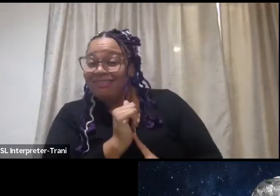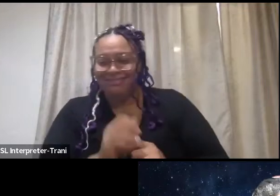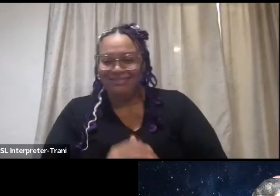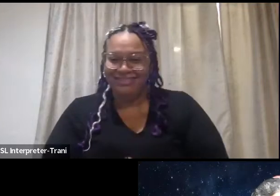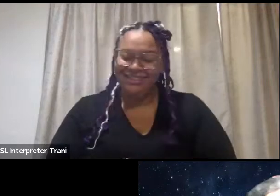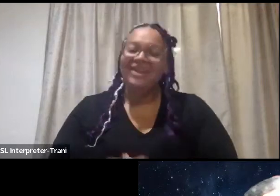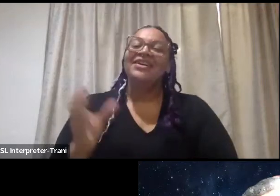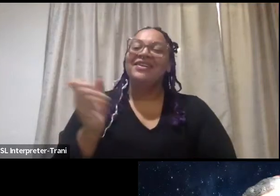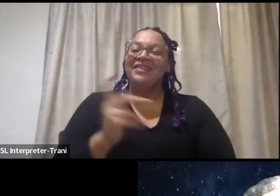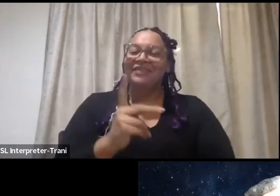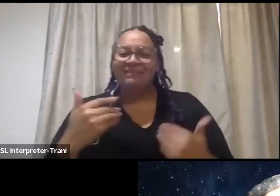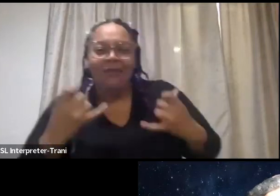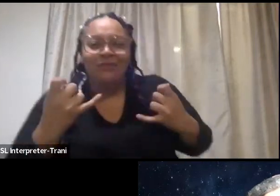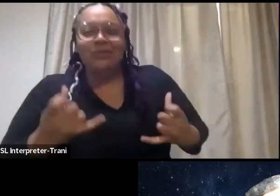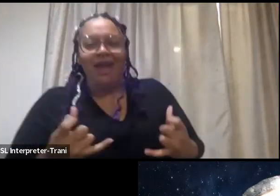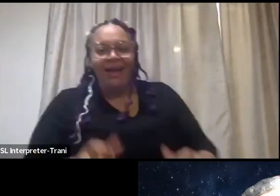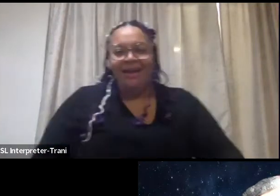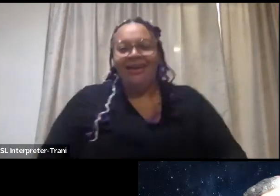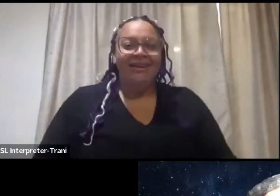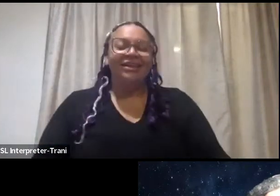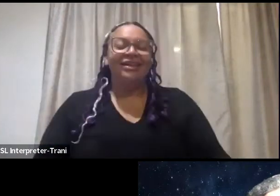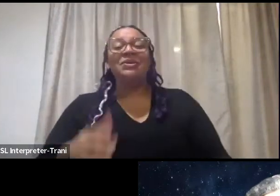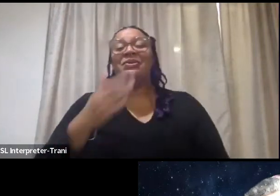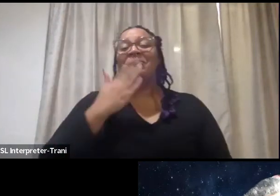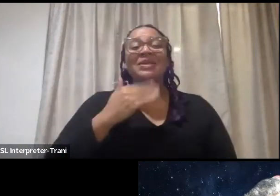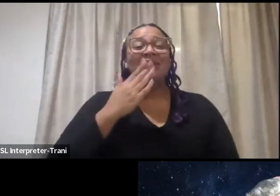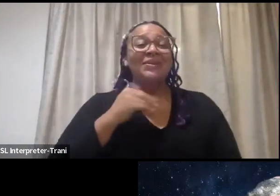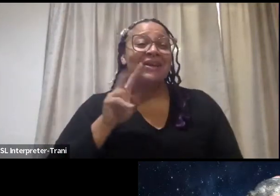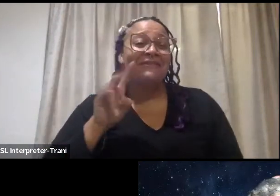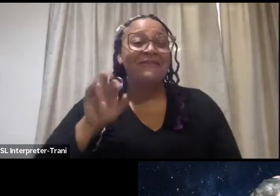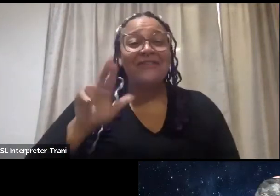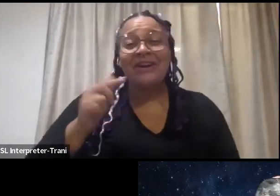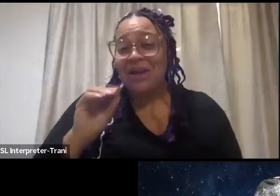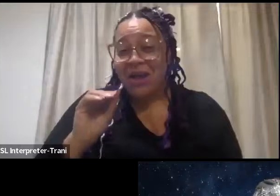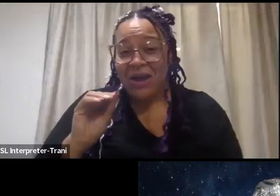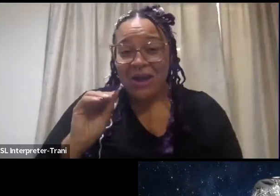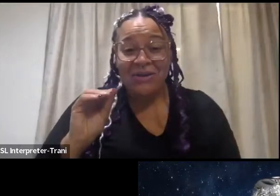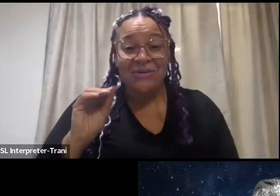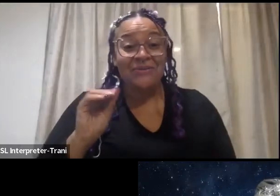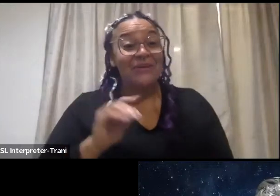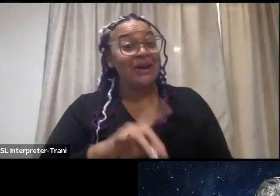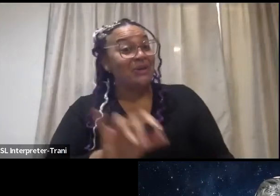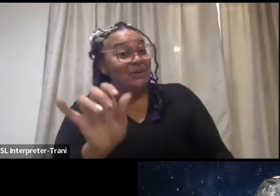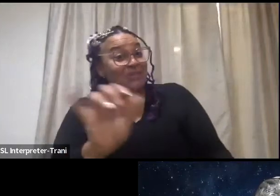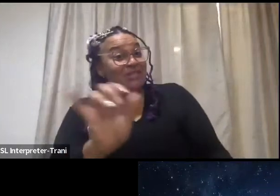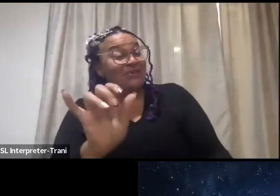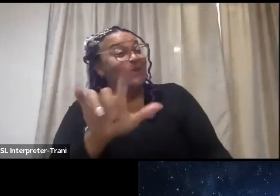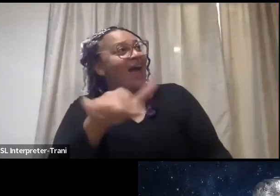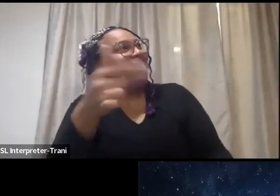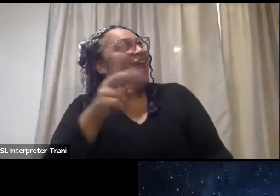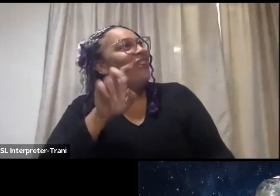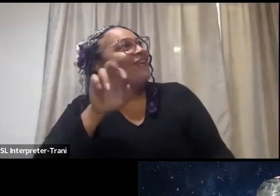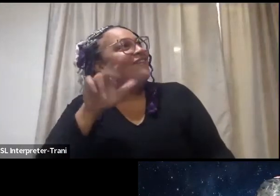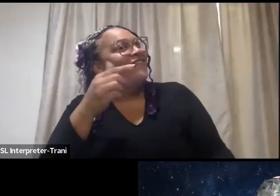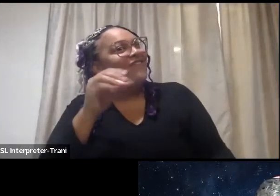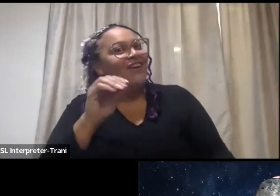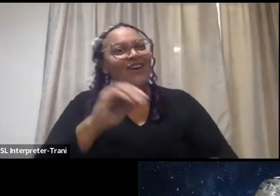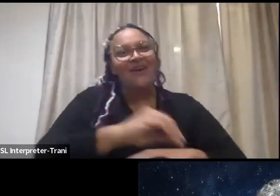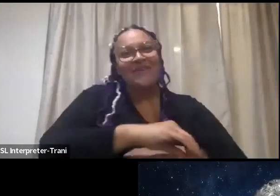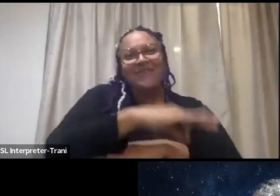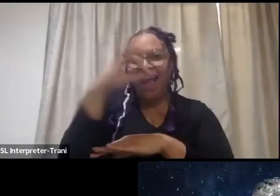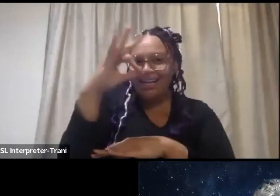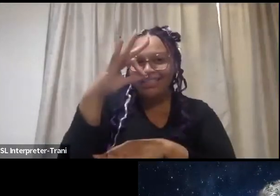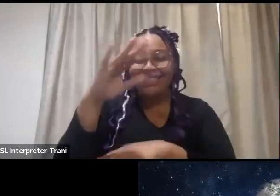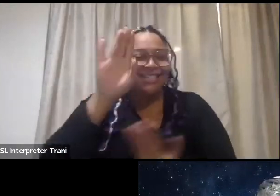All right, what do we have for you, dear sweet Virgos? You do? Another Virgo rising. Hi, friend.